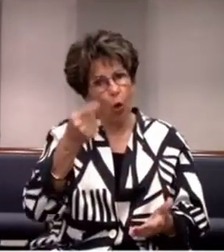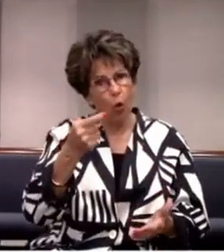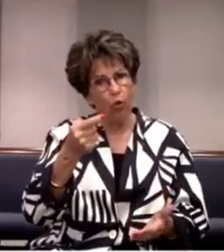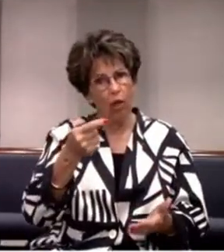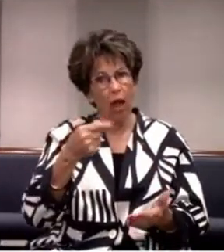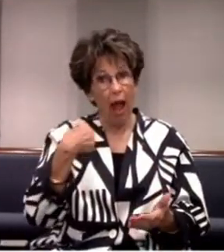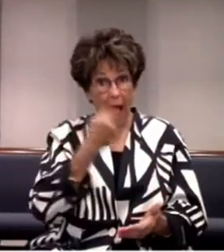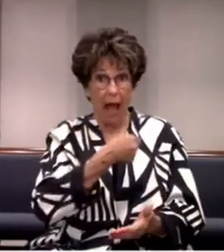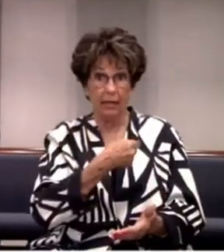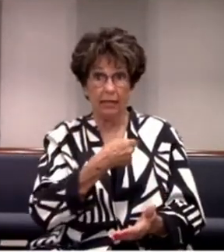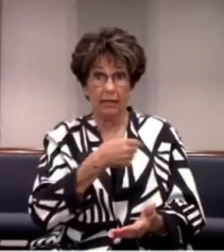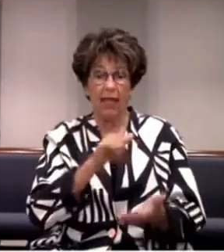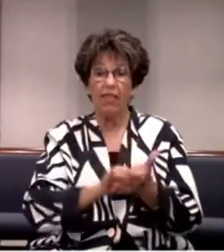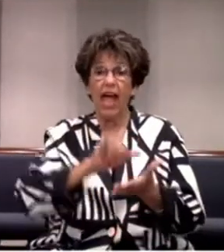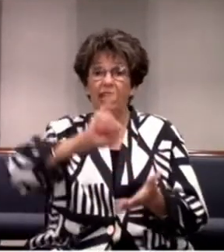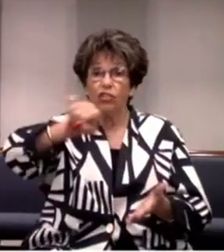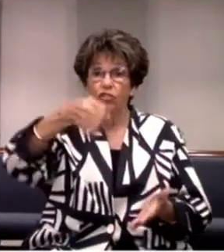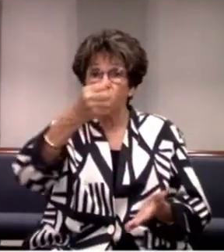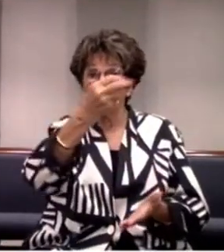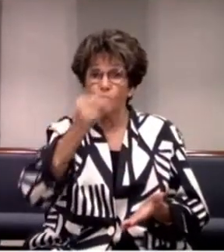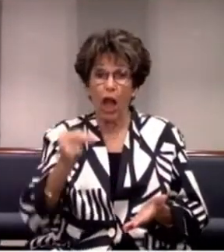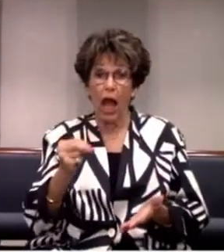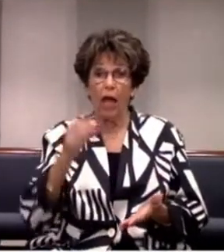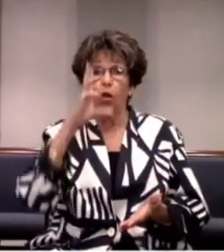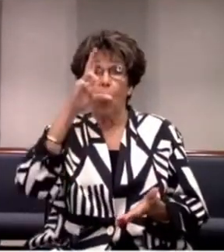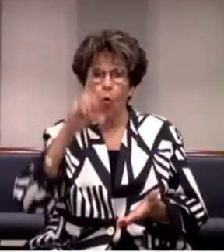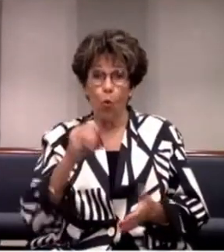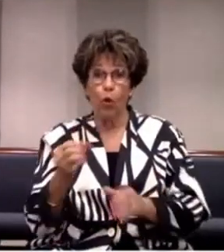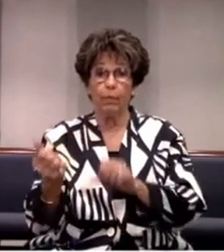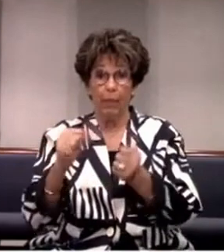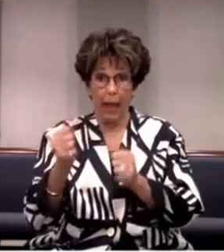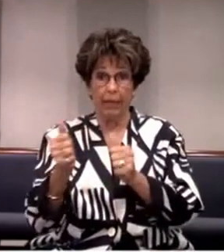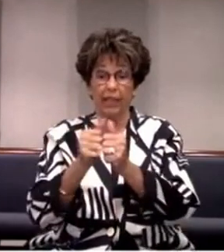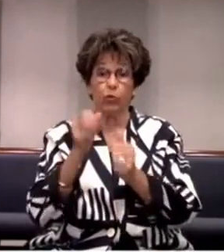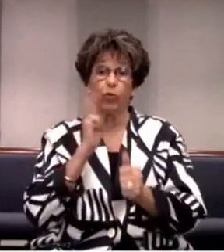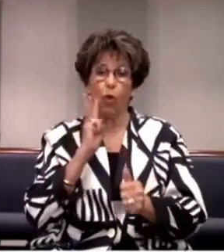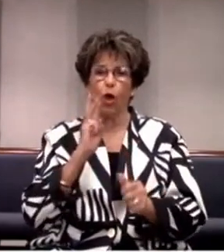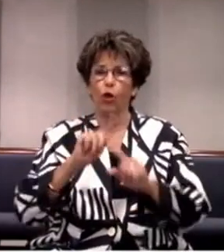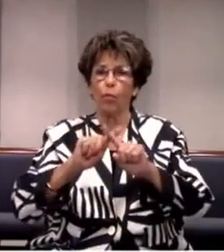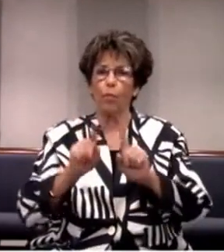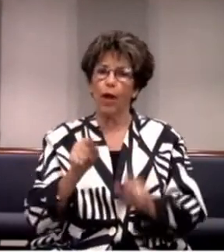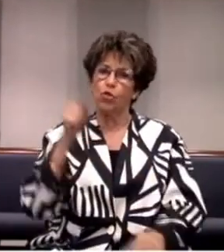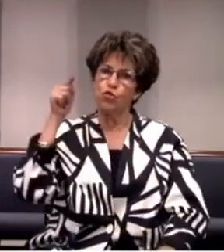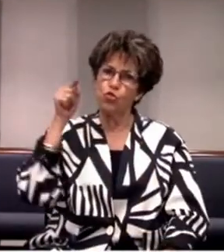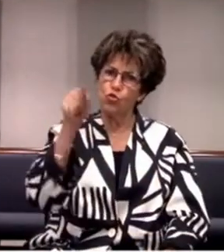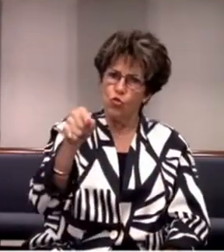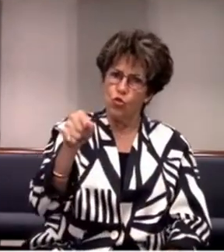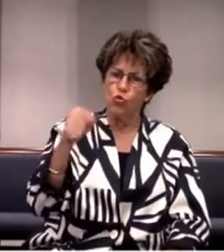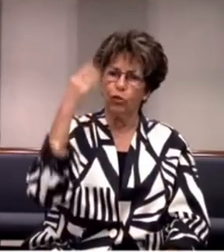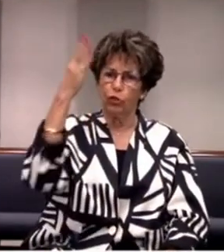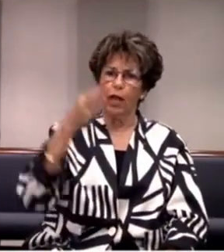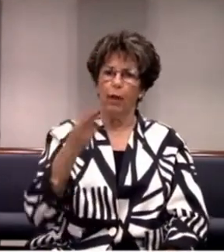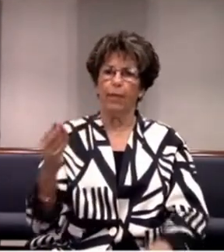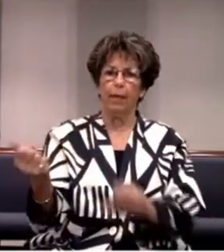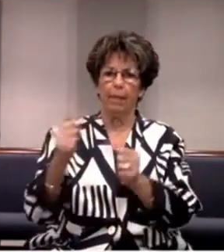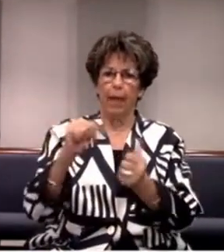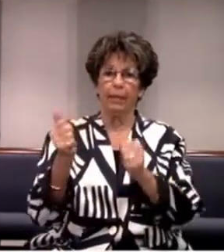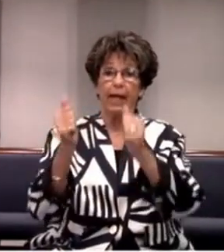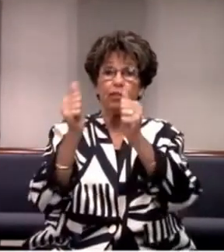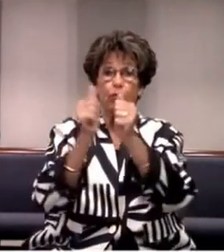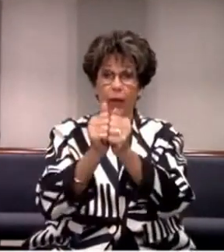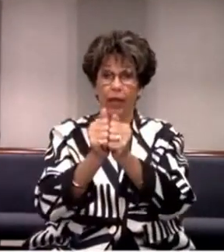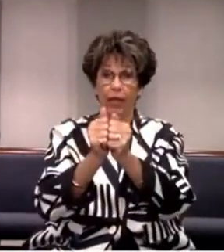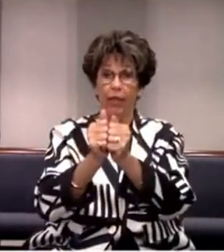told us that John would indeed baptize with water, but ye shall be baptized with the